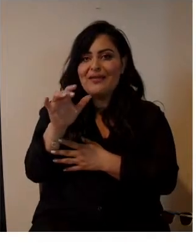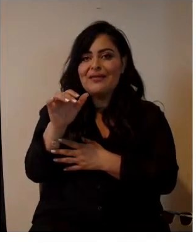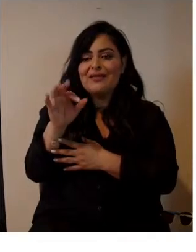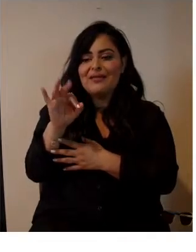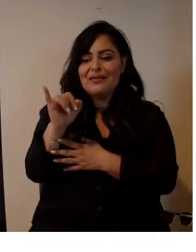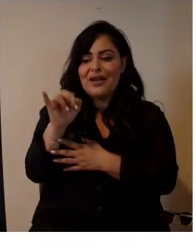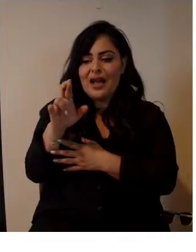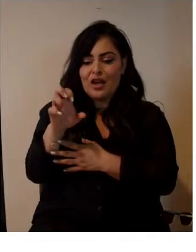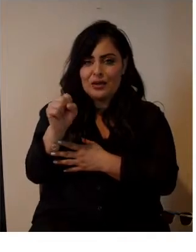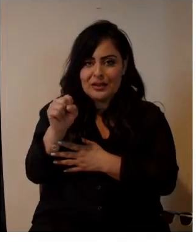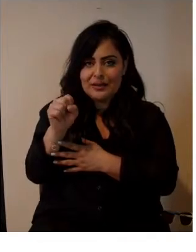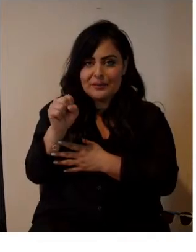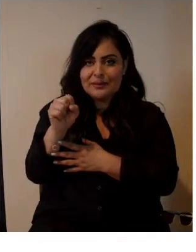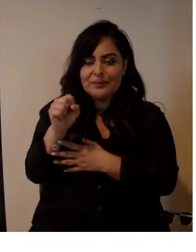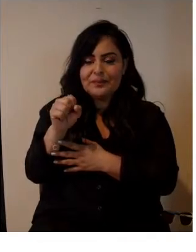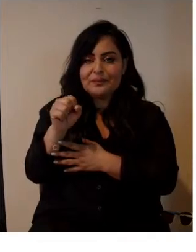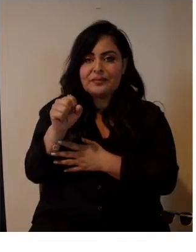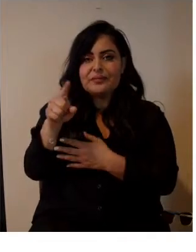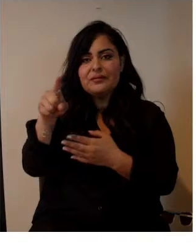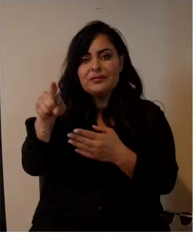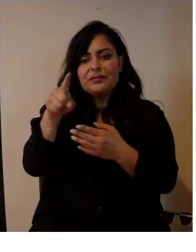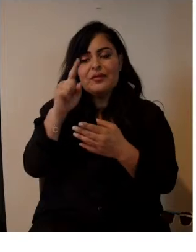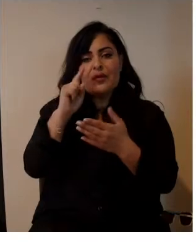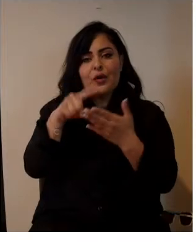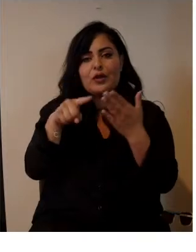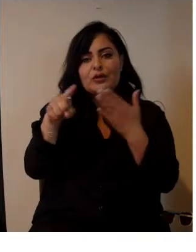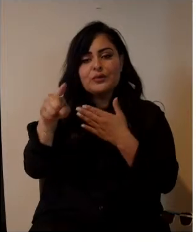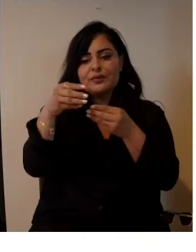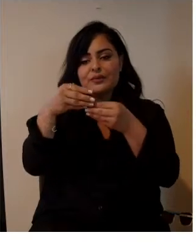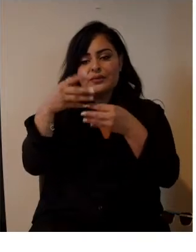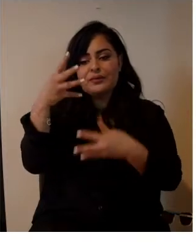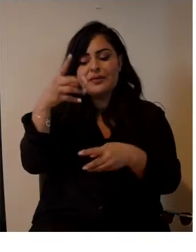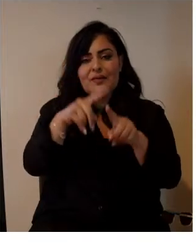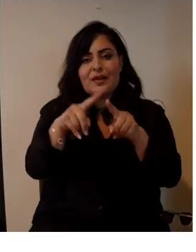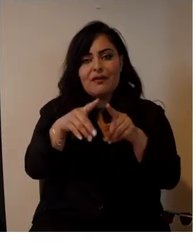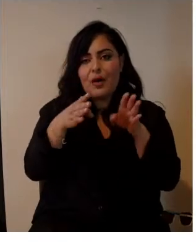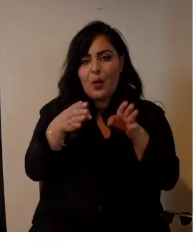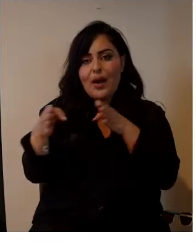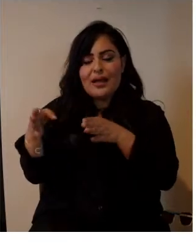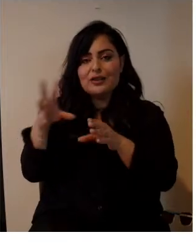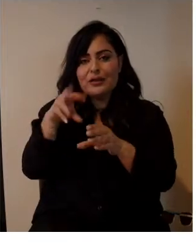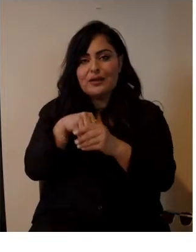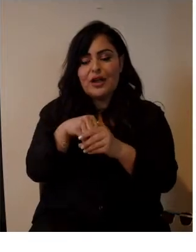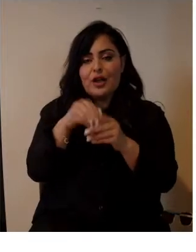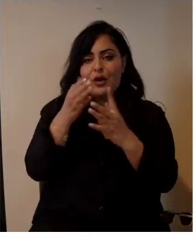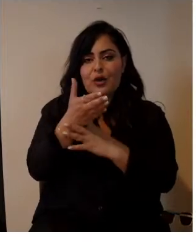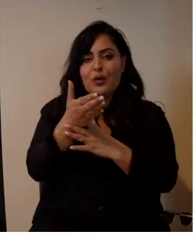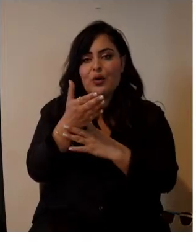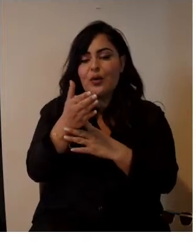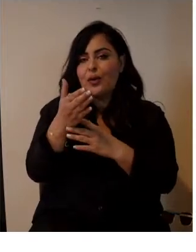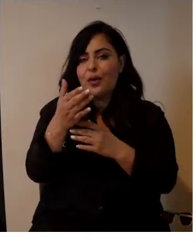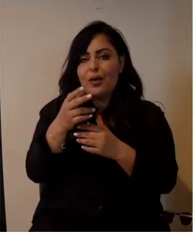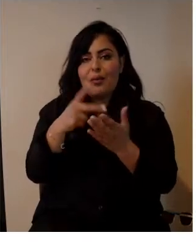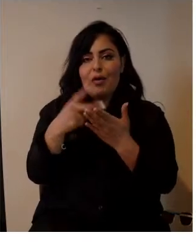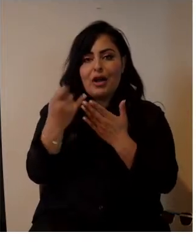laworks.com/2025 and you can find lots of ways to get involved, whether it be through Project Angel Food, whether it